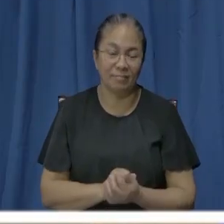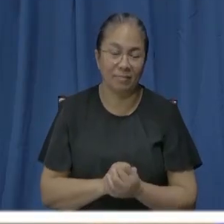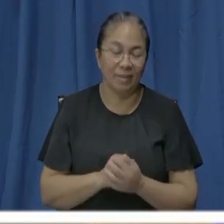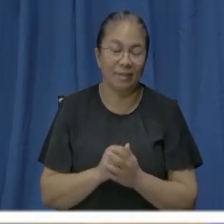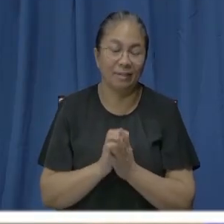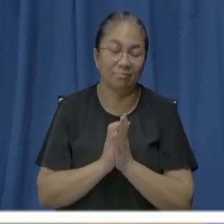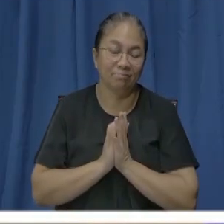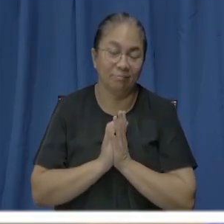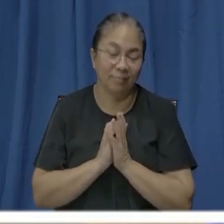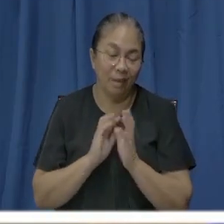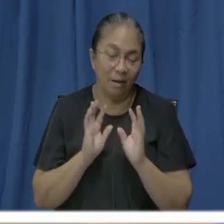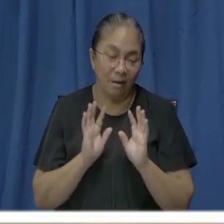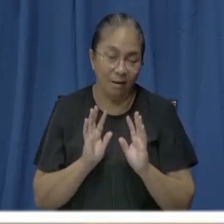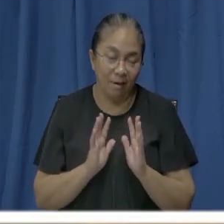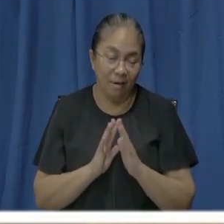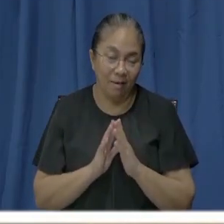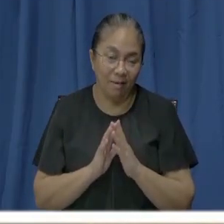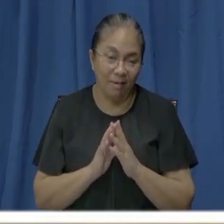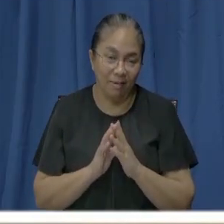this.